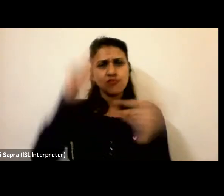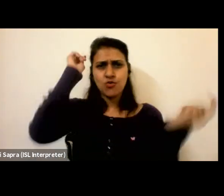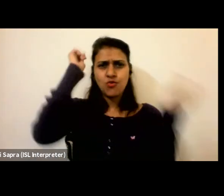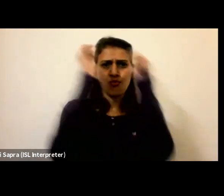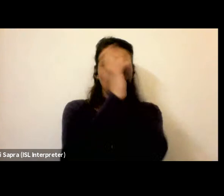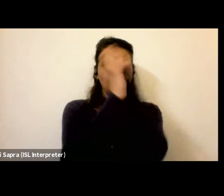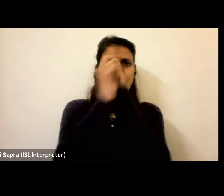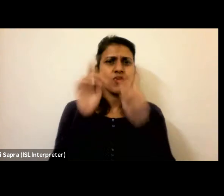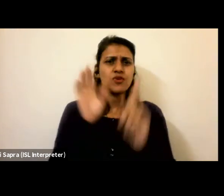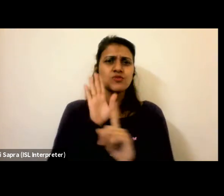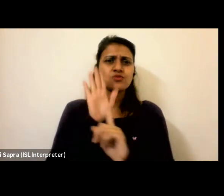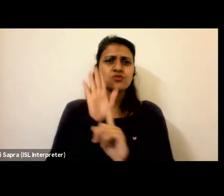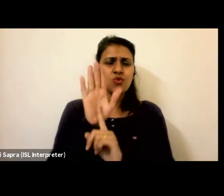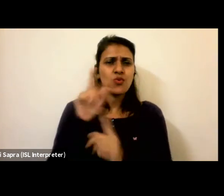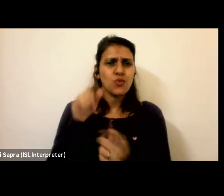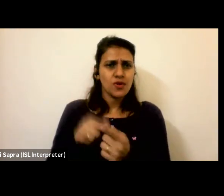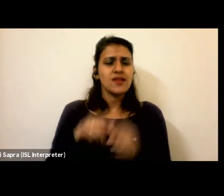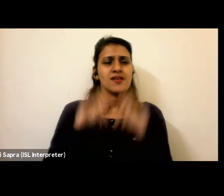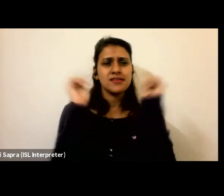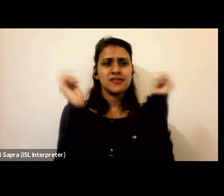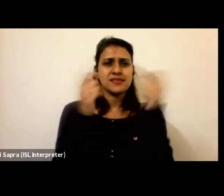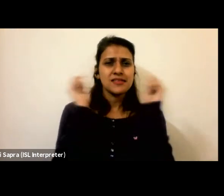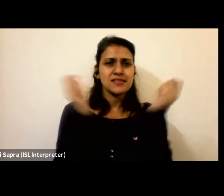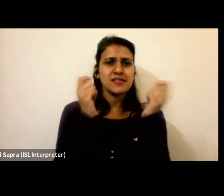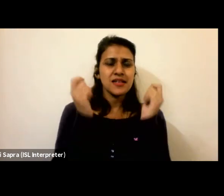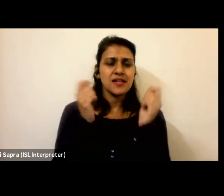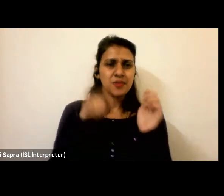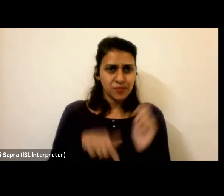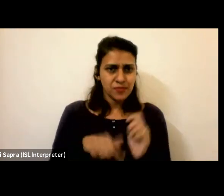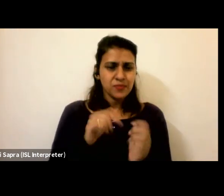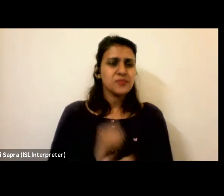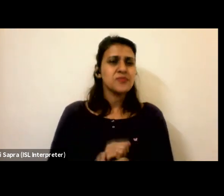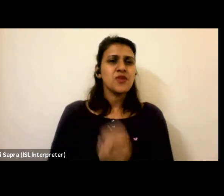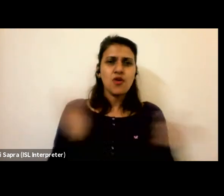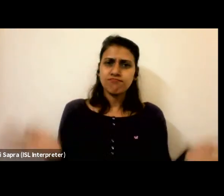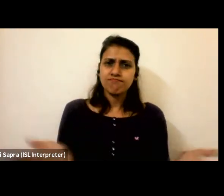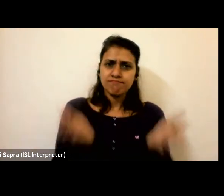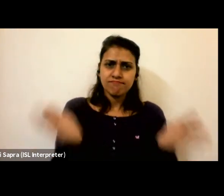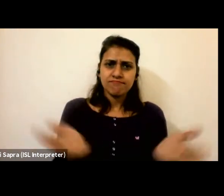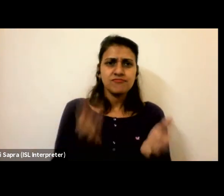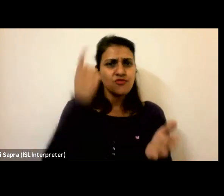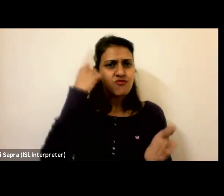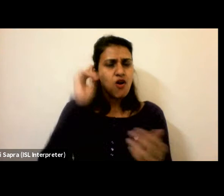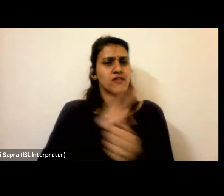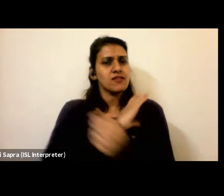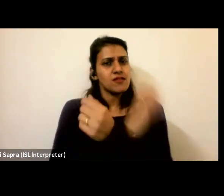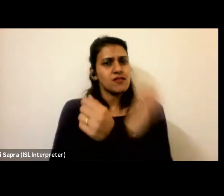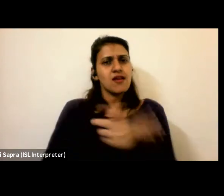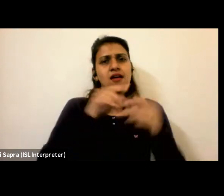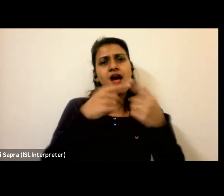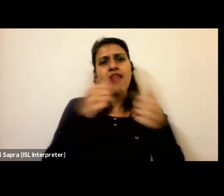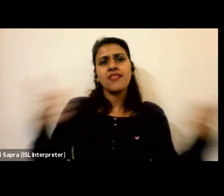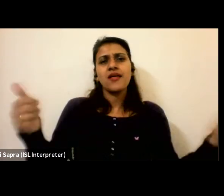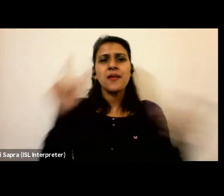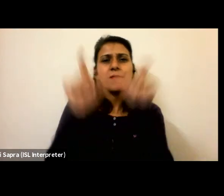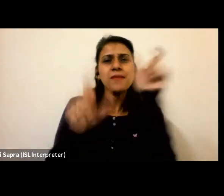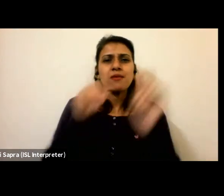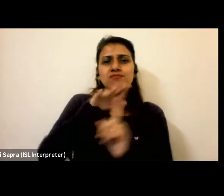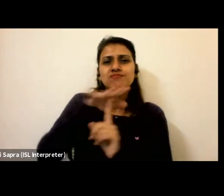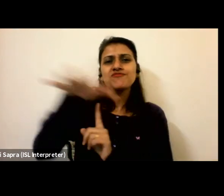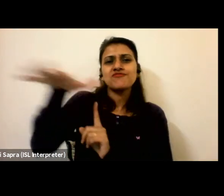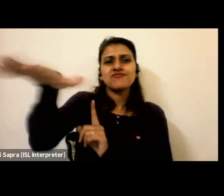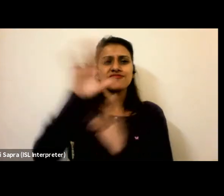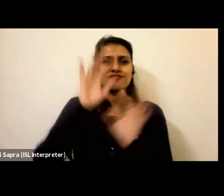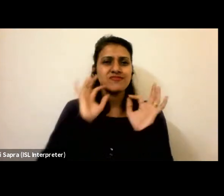be identified and celebrated in an attempt to motivate and encourage others. Over the past